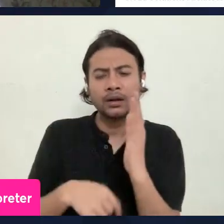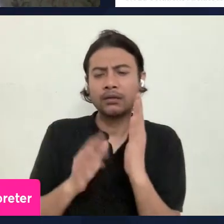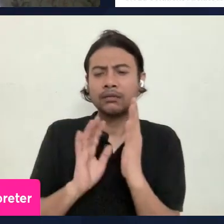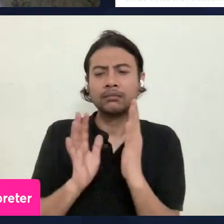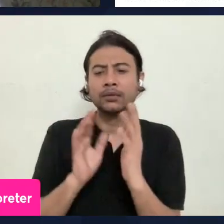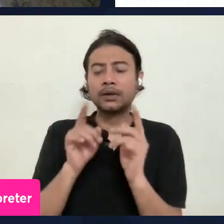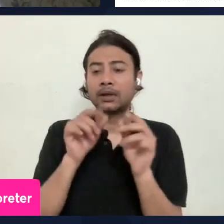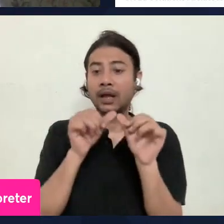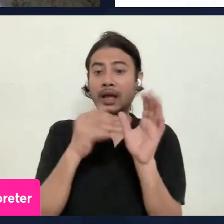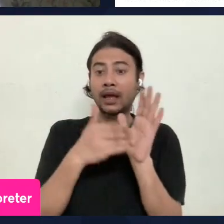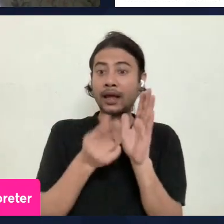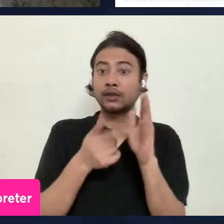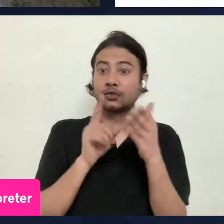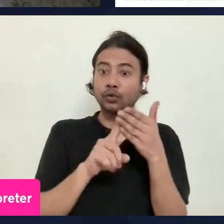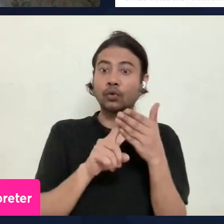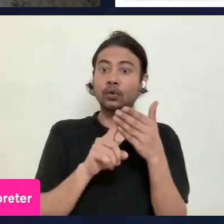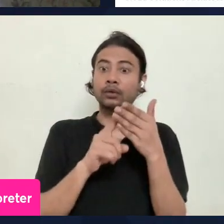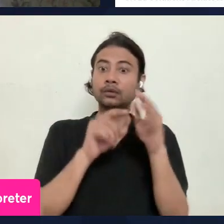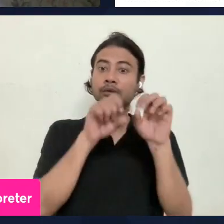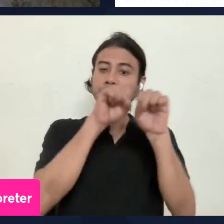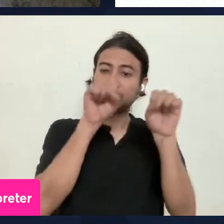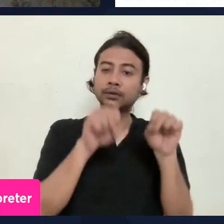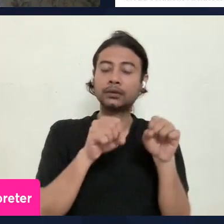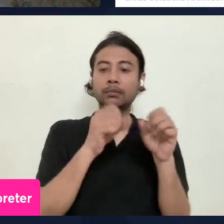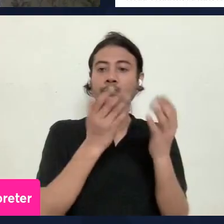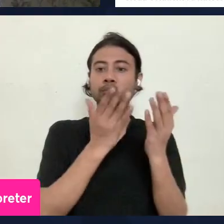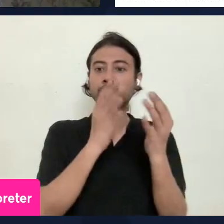Files. Yeah, sure. I think